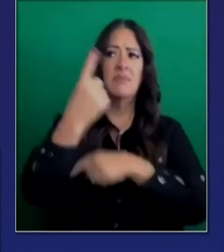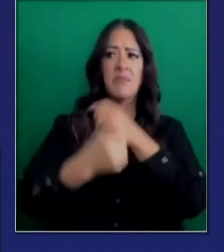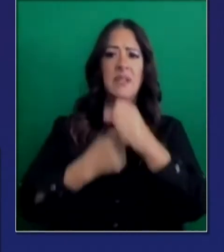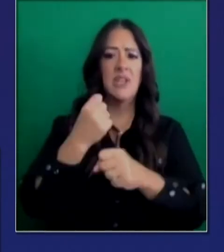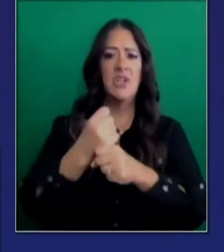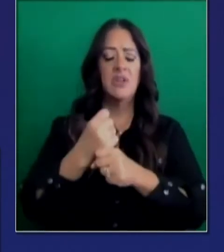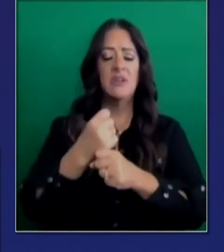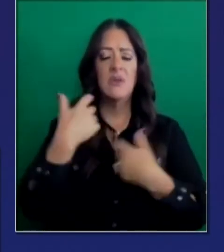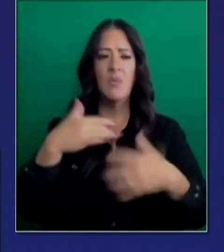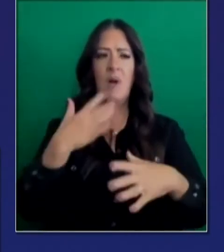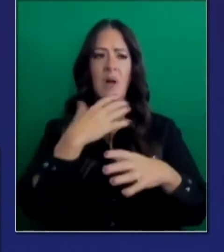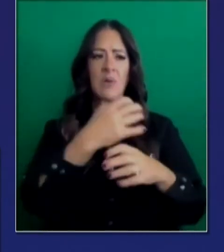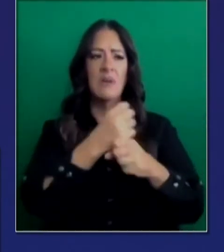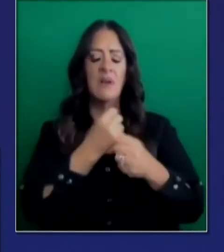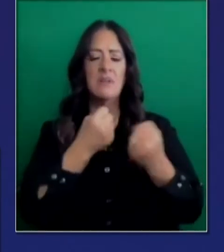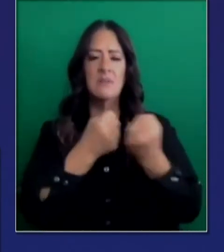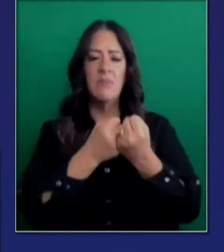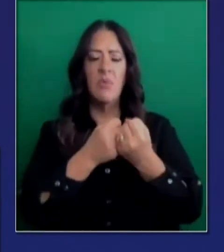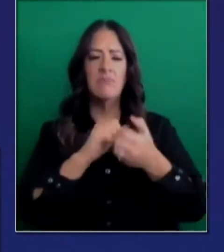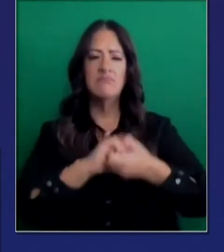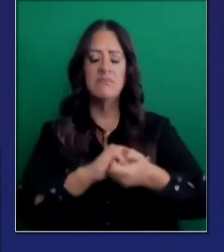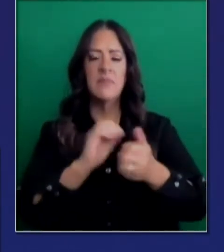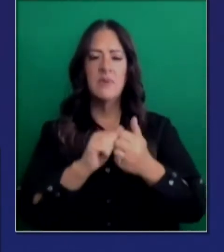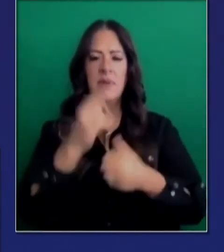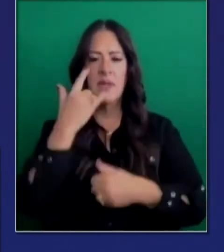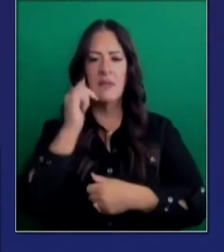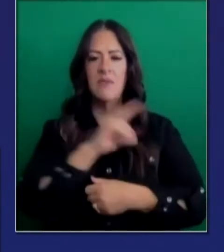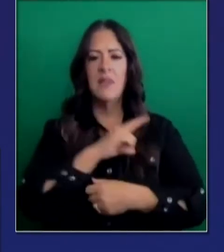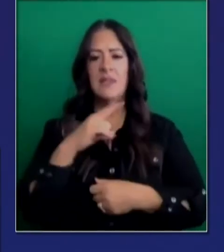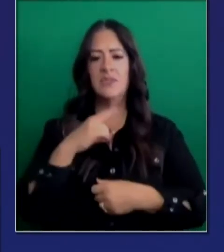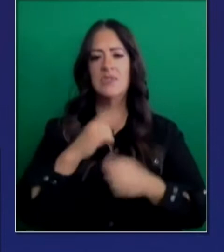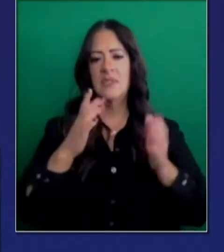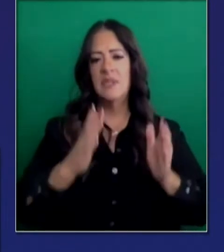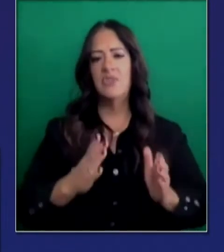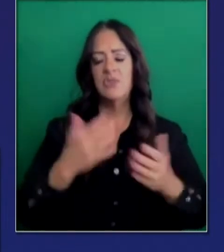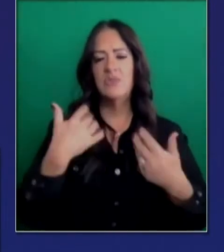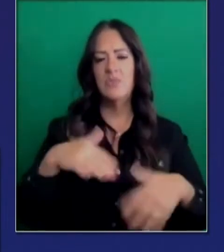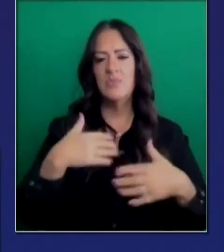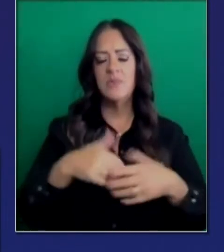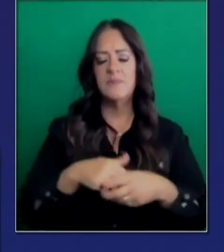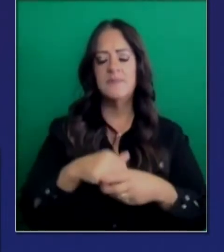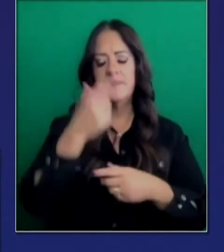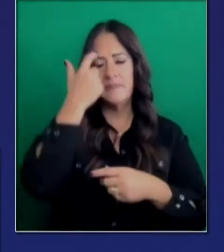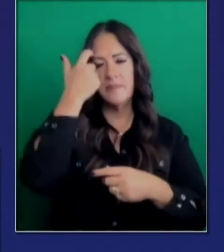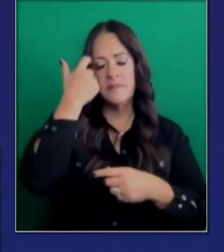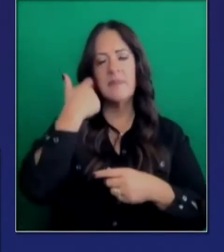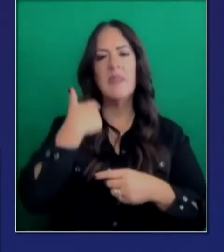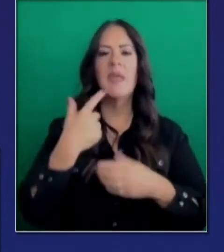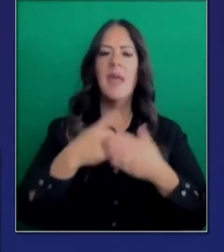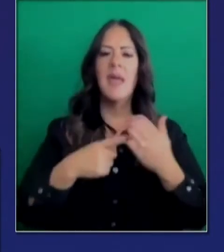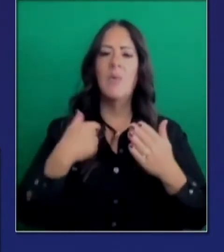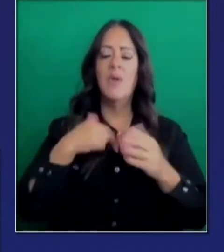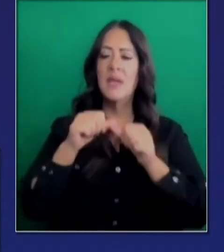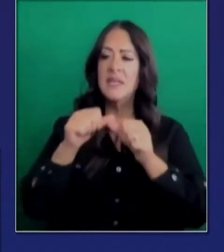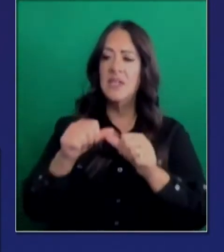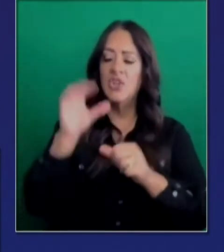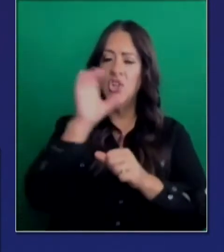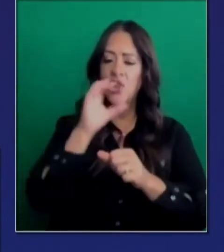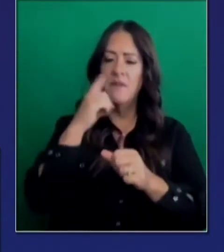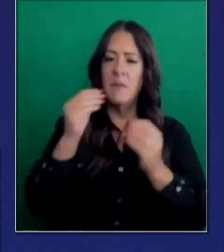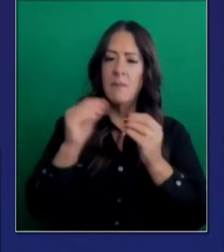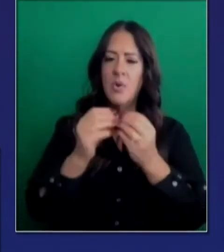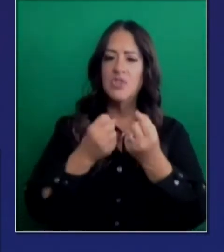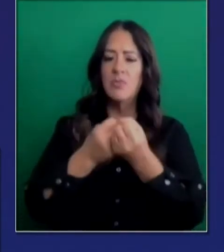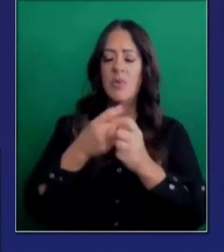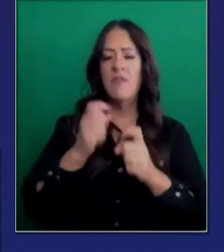And in addition to that, just the ongoing support we seek from philanthropy that's been essential in terms of a lot of the